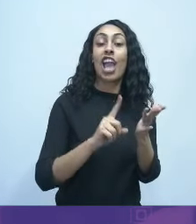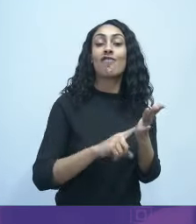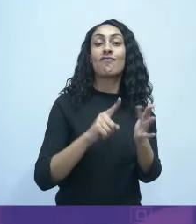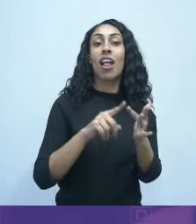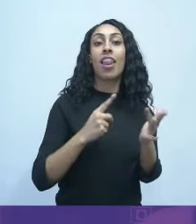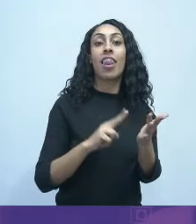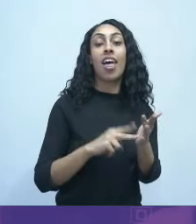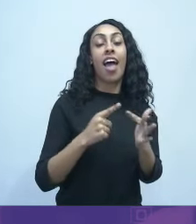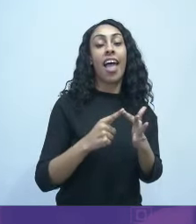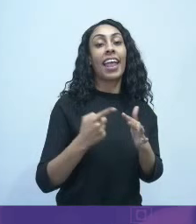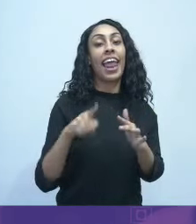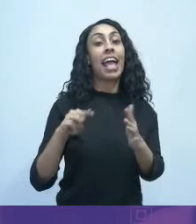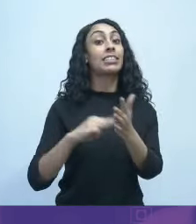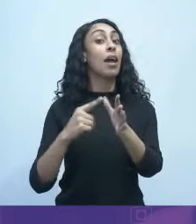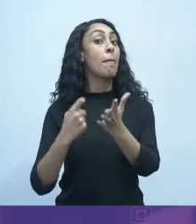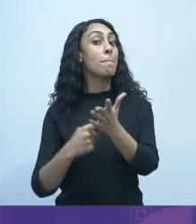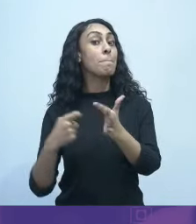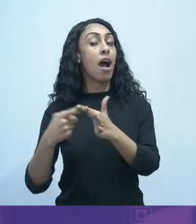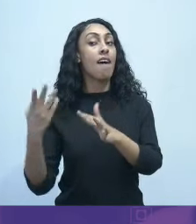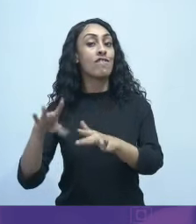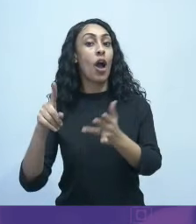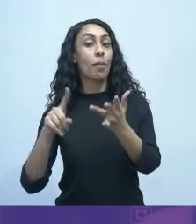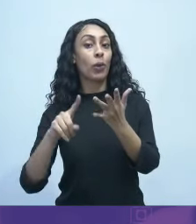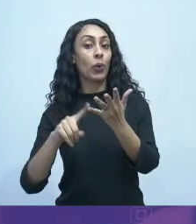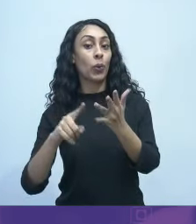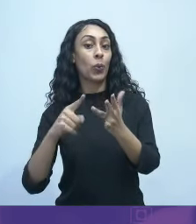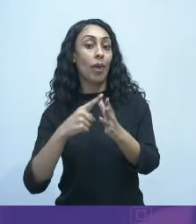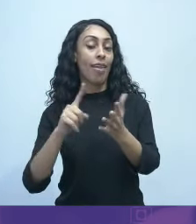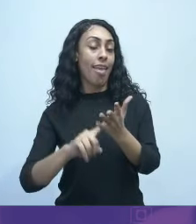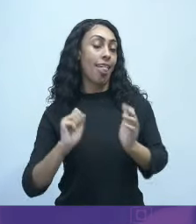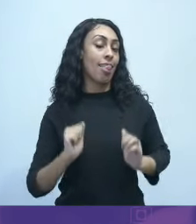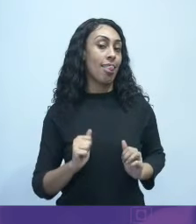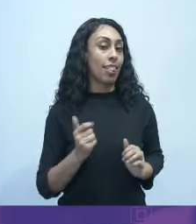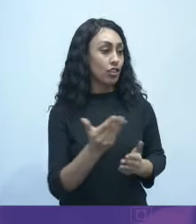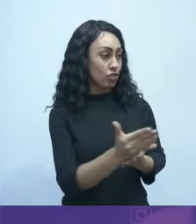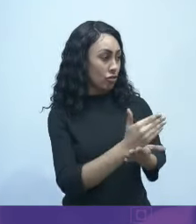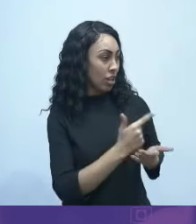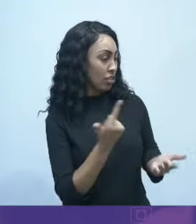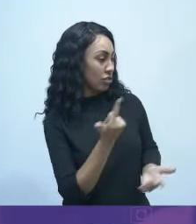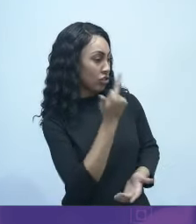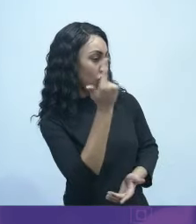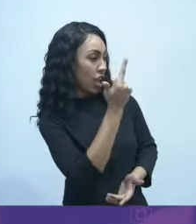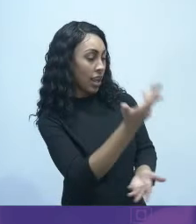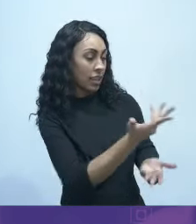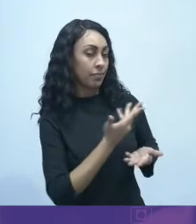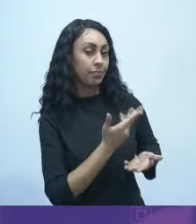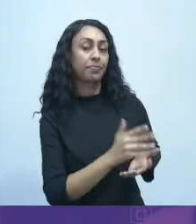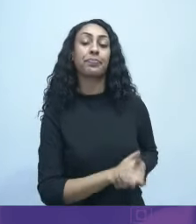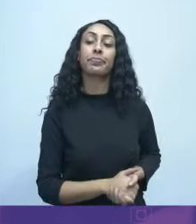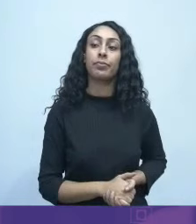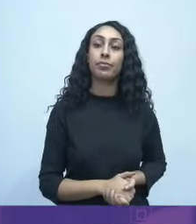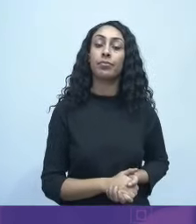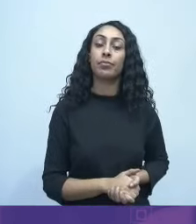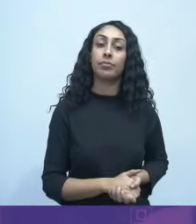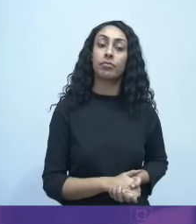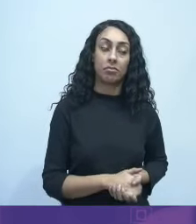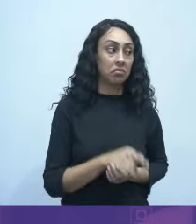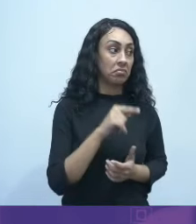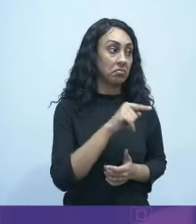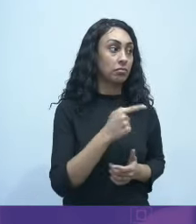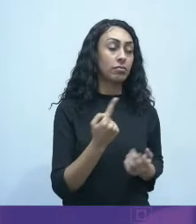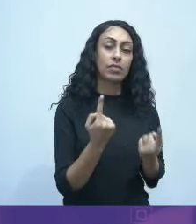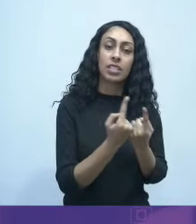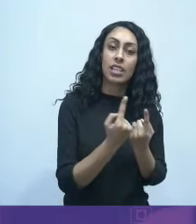Welcome. Mark, would you like to share the journey with us that UAL's been on? Thanks, Andrew. I'm going to say